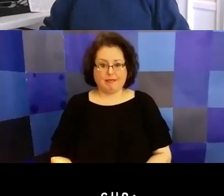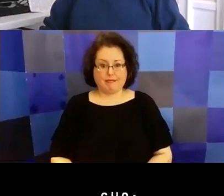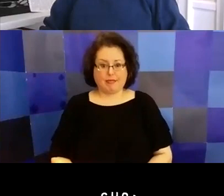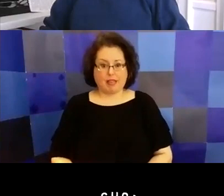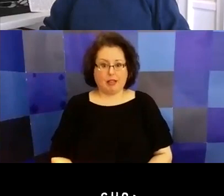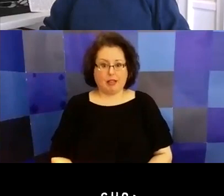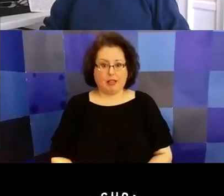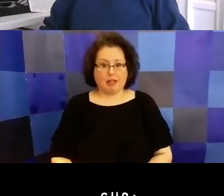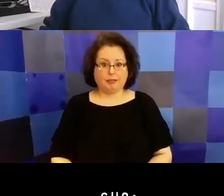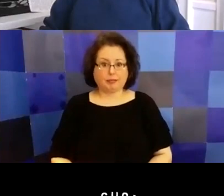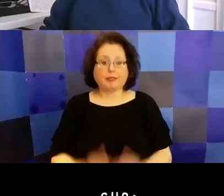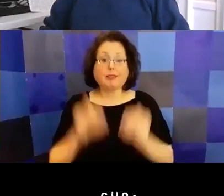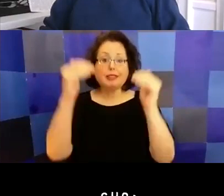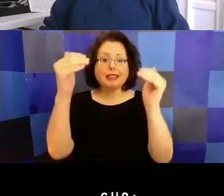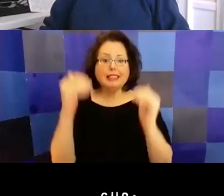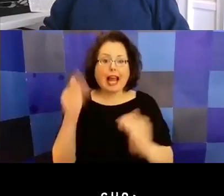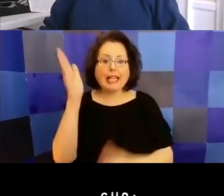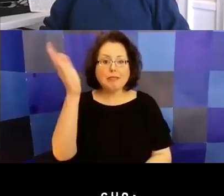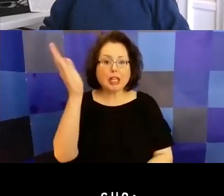Next speaker,